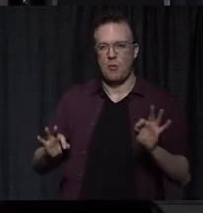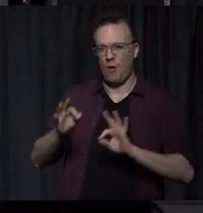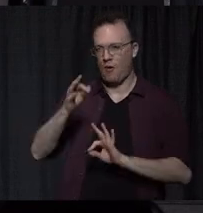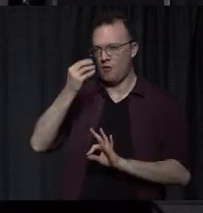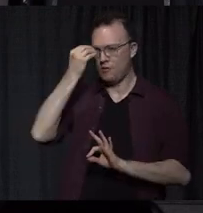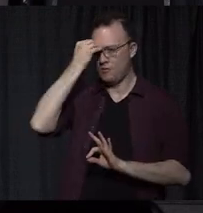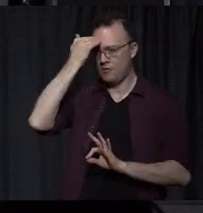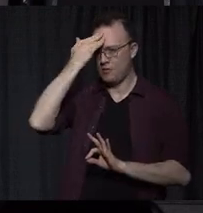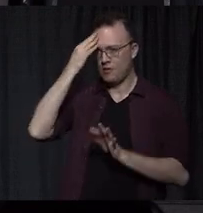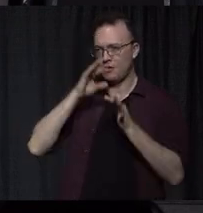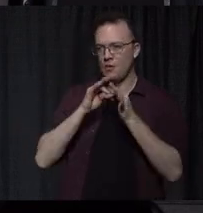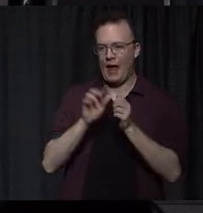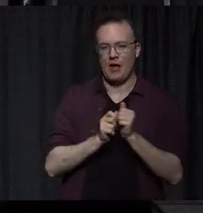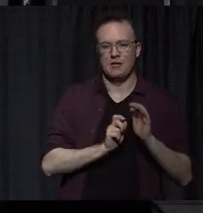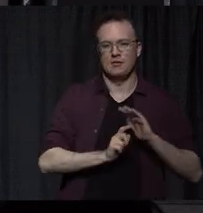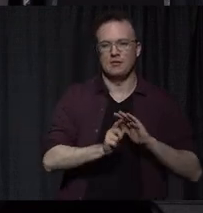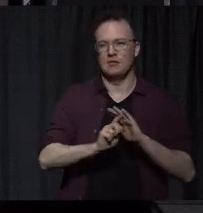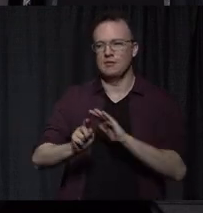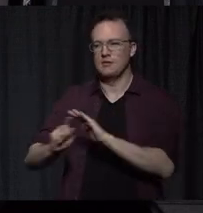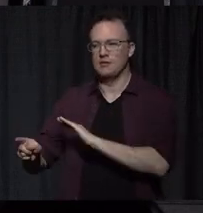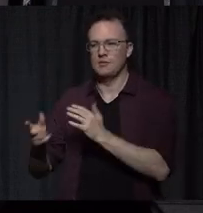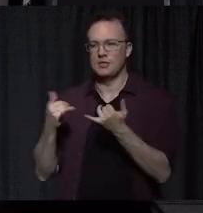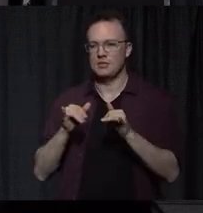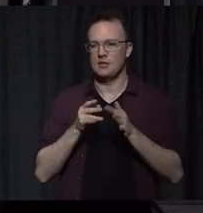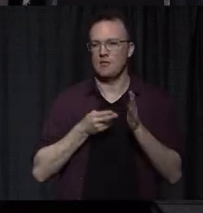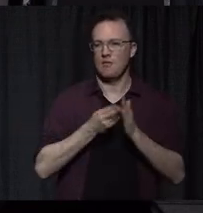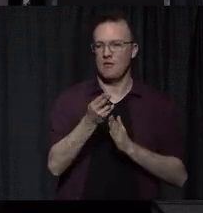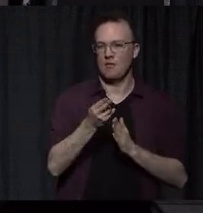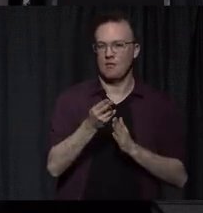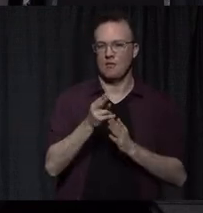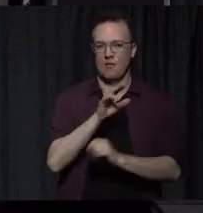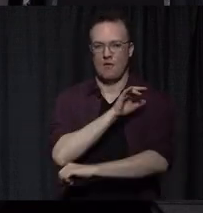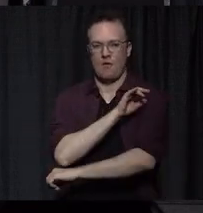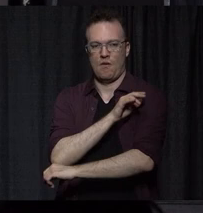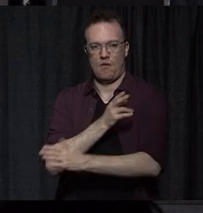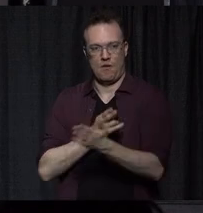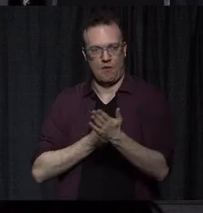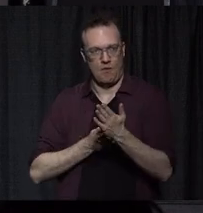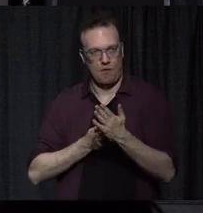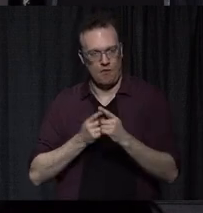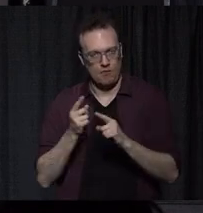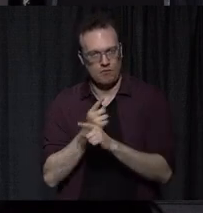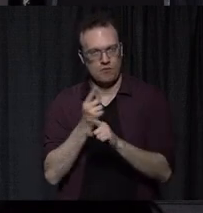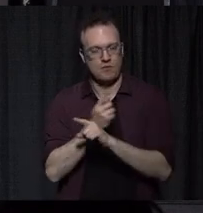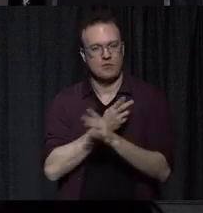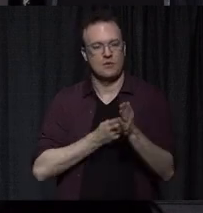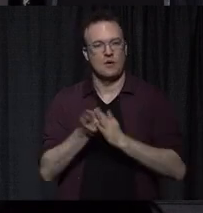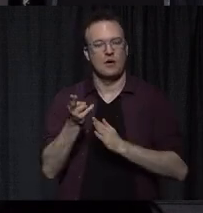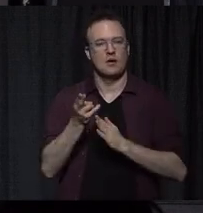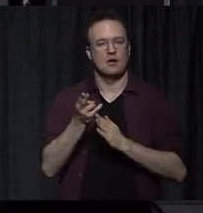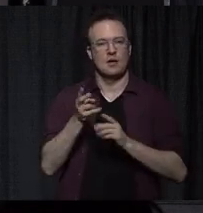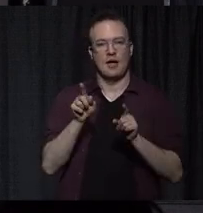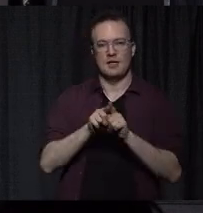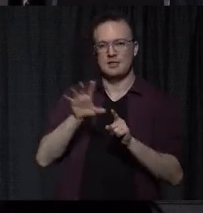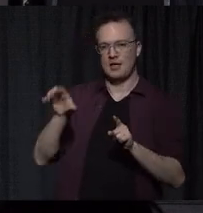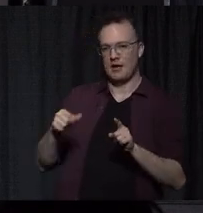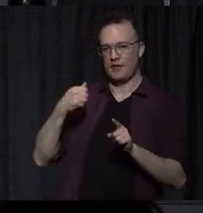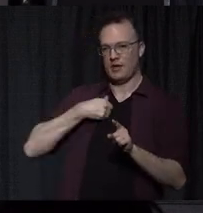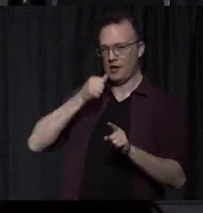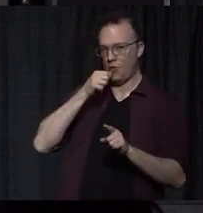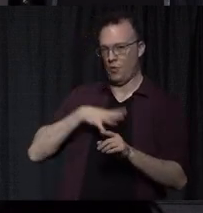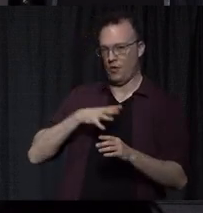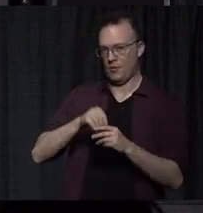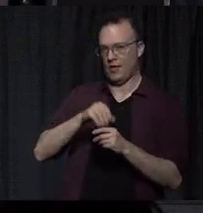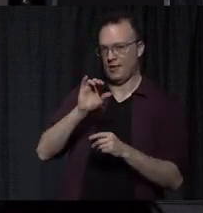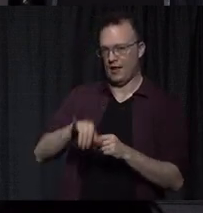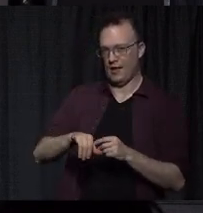it comes to navigating those spaces and still maintain your integrity and your authenticity as an African-Canadian woman within these spaces? I hope that wasn't